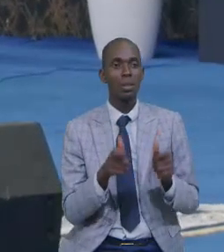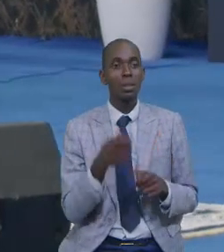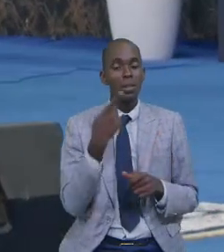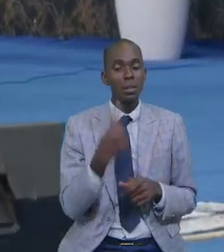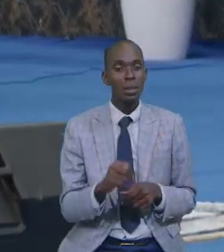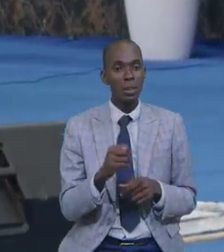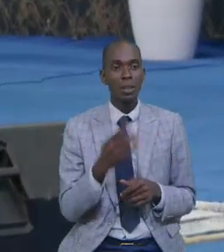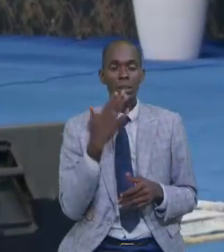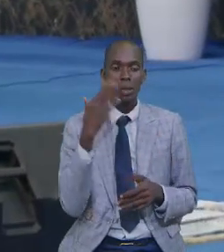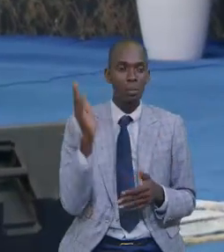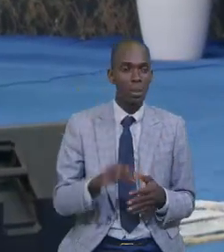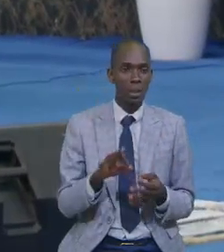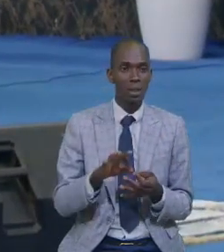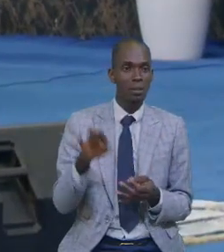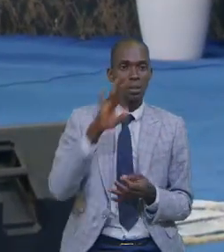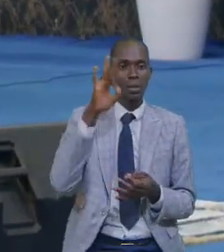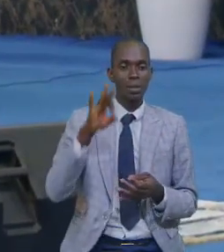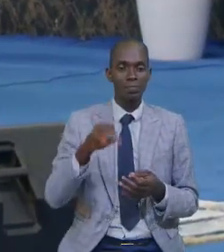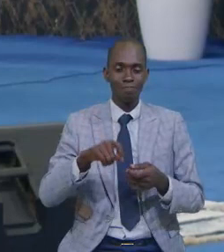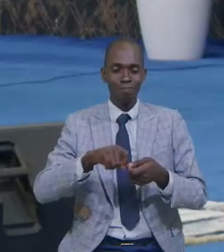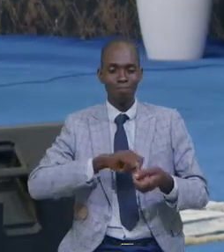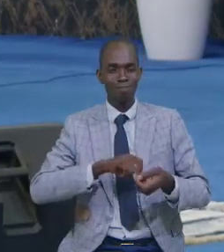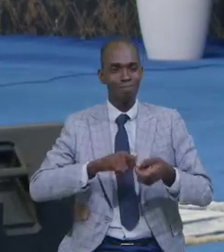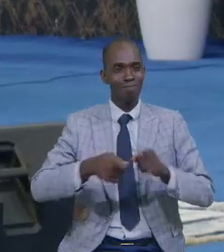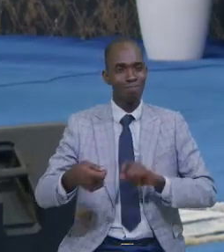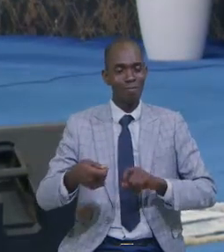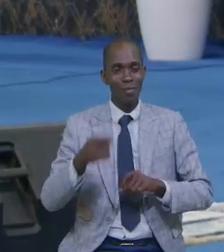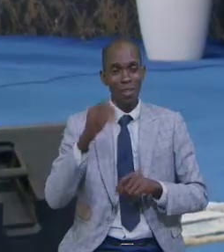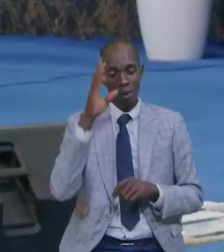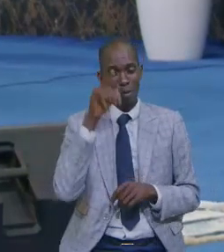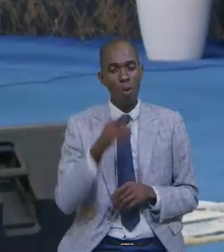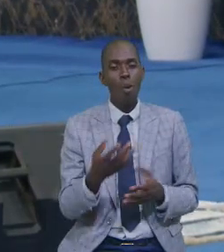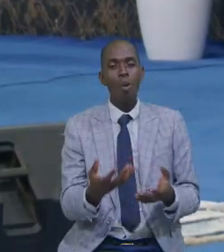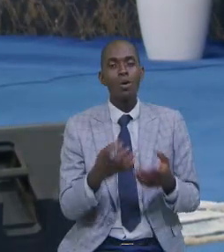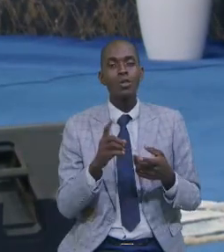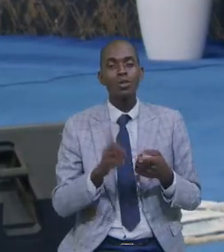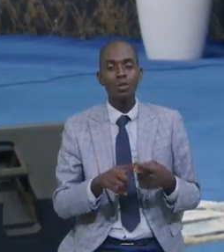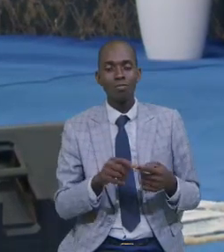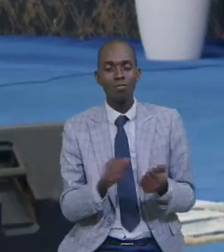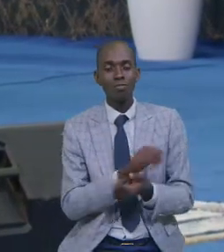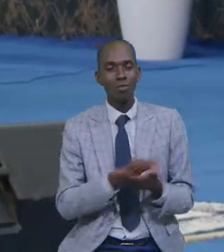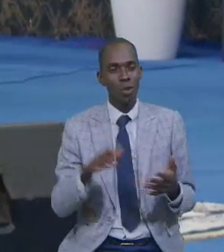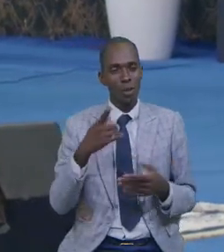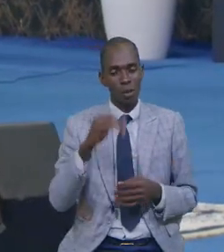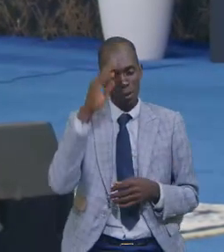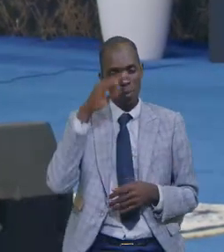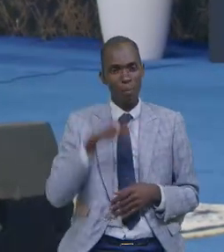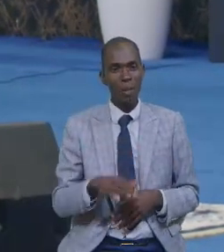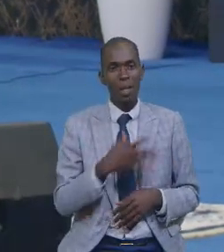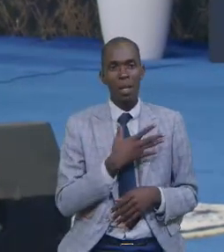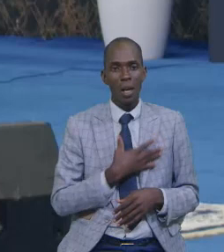evil spirit tear him, wanting to tear him in pieces. And he fell on